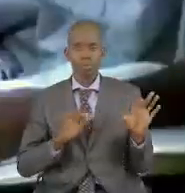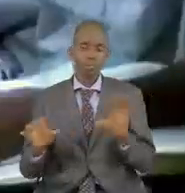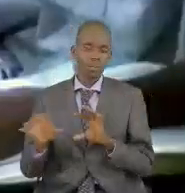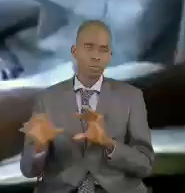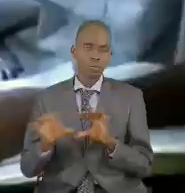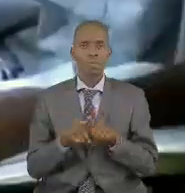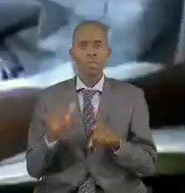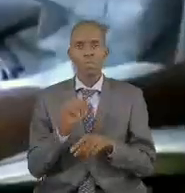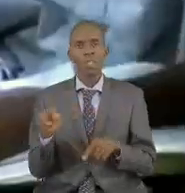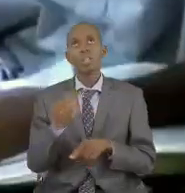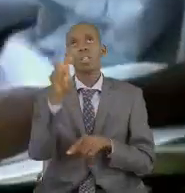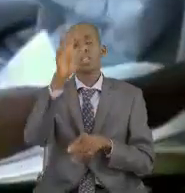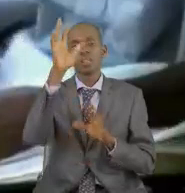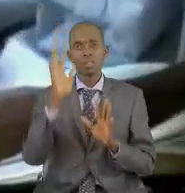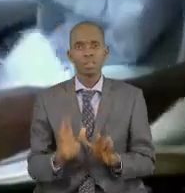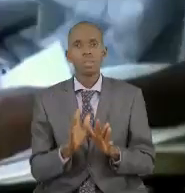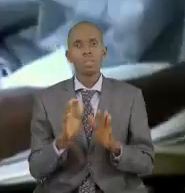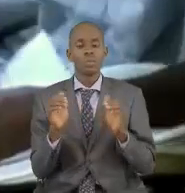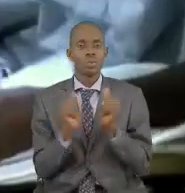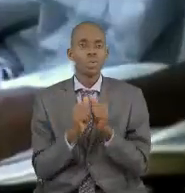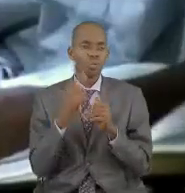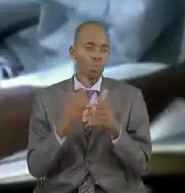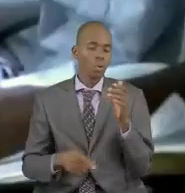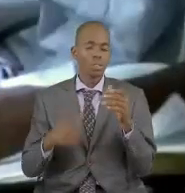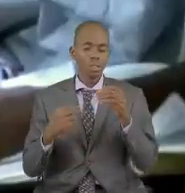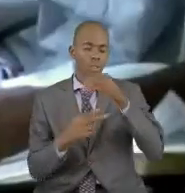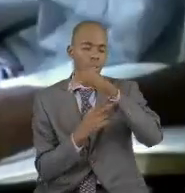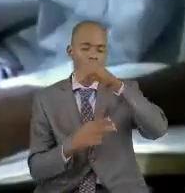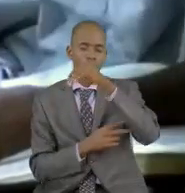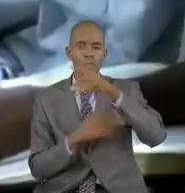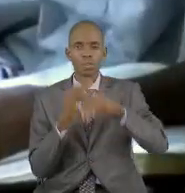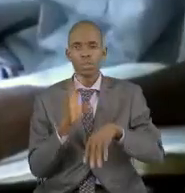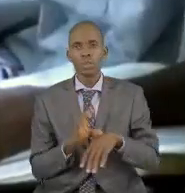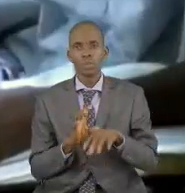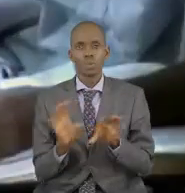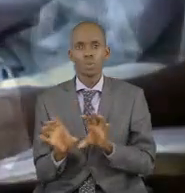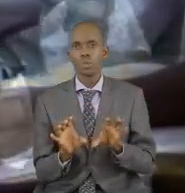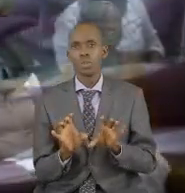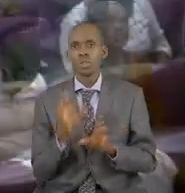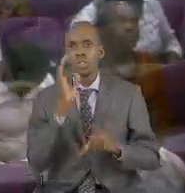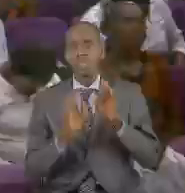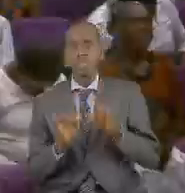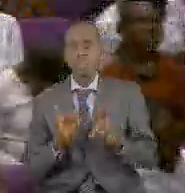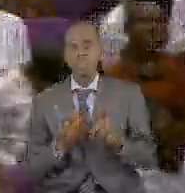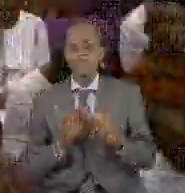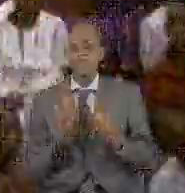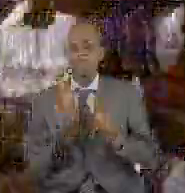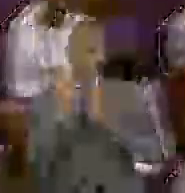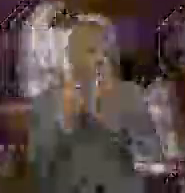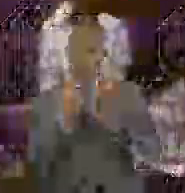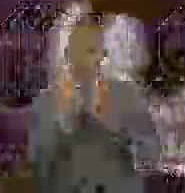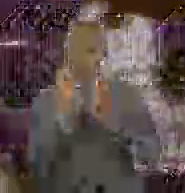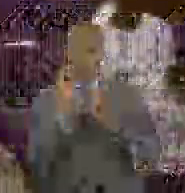the pillars of the church, what did you, if I measure, if I evaluate my